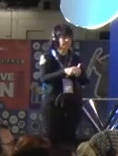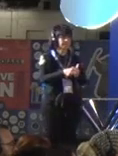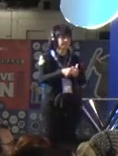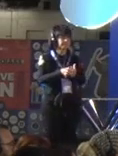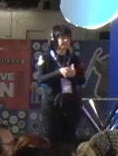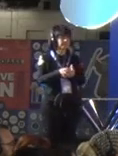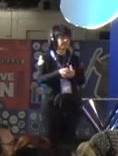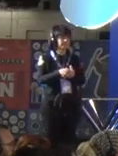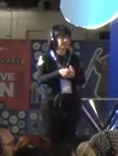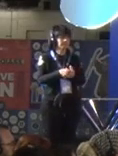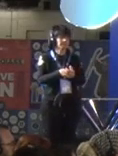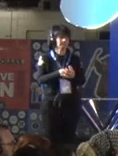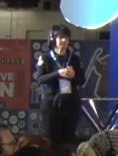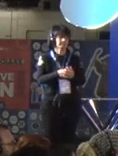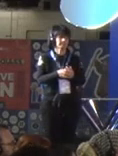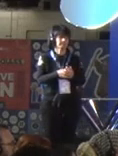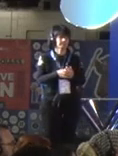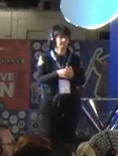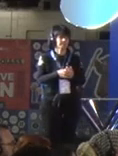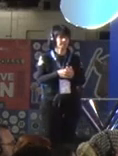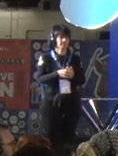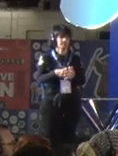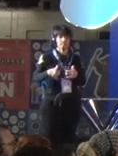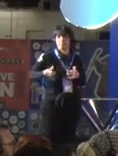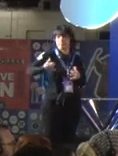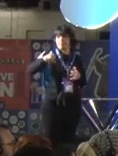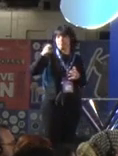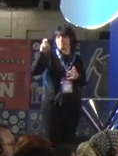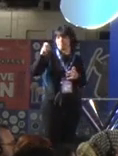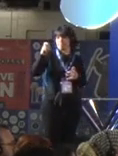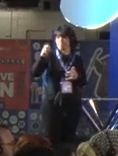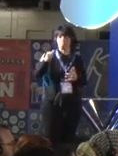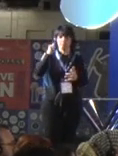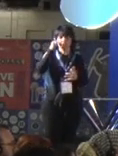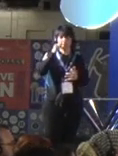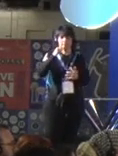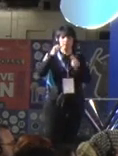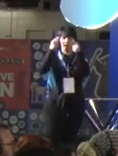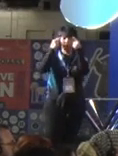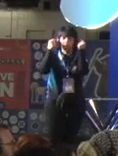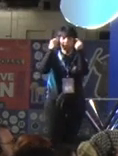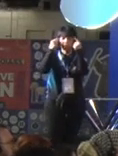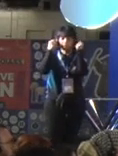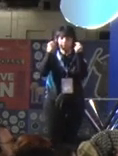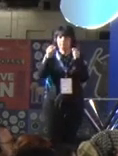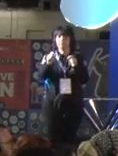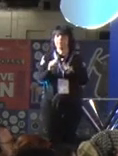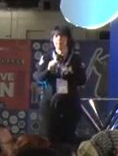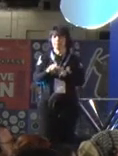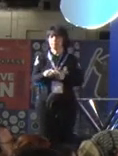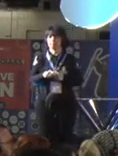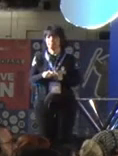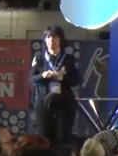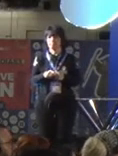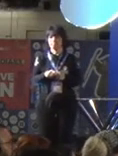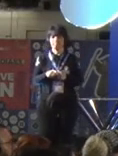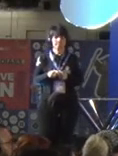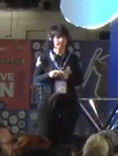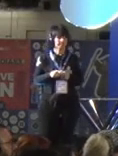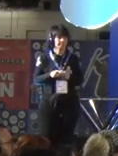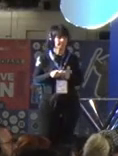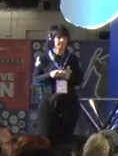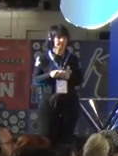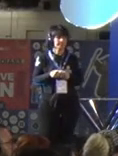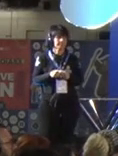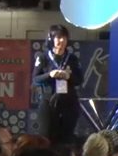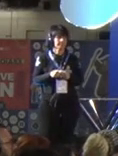years old about how, what the universe... Ela tem 5 anos, é uma menina japonesa. Ela tá... It's beautiful. Isso aí foi...